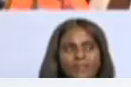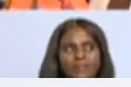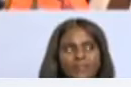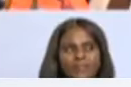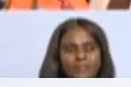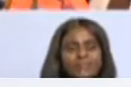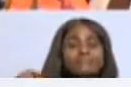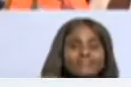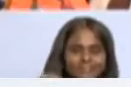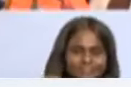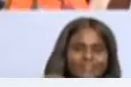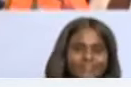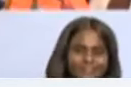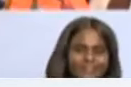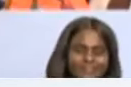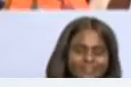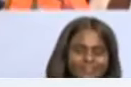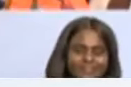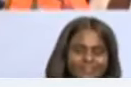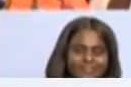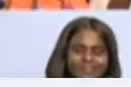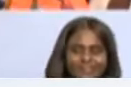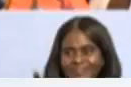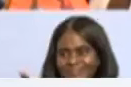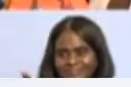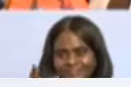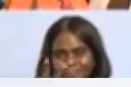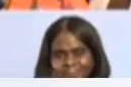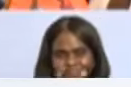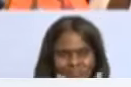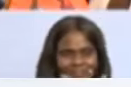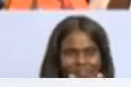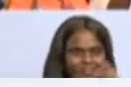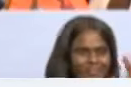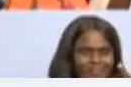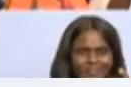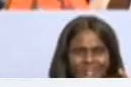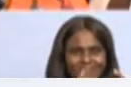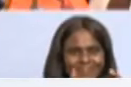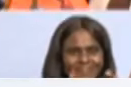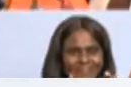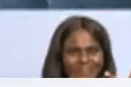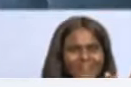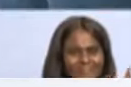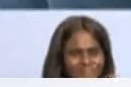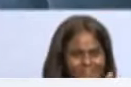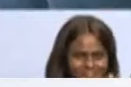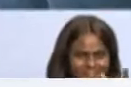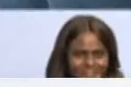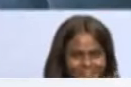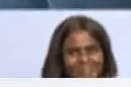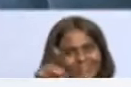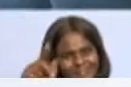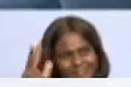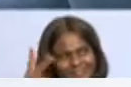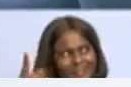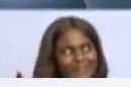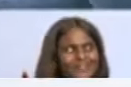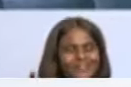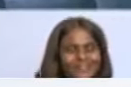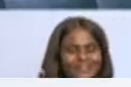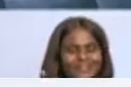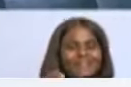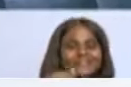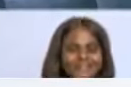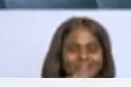Yes. One, two, where is the third one? Number three there. Teamwork,